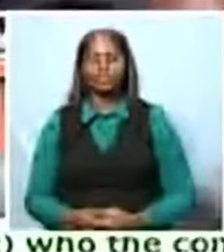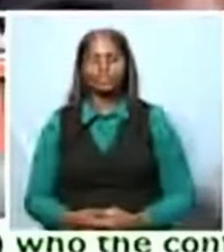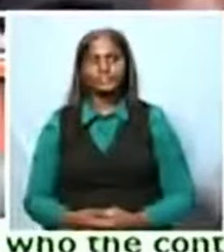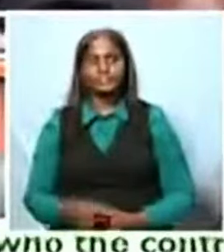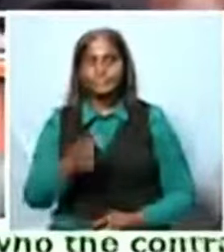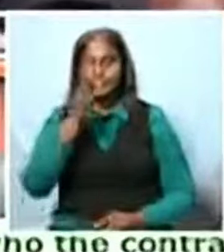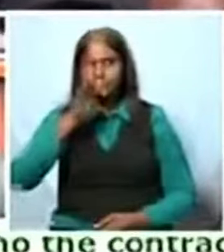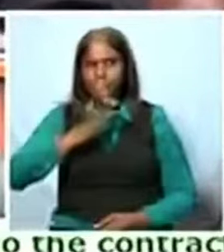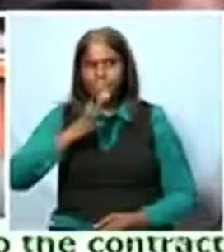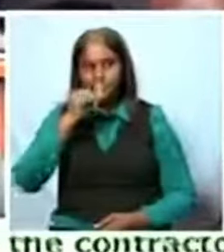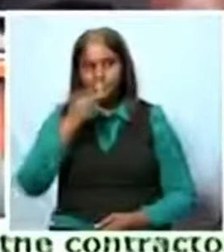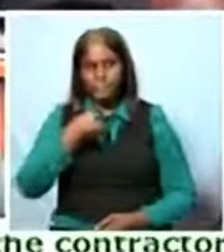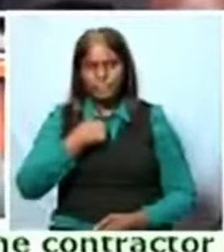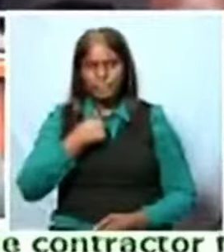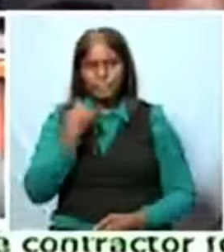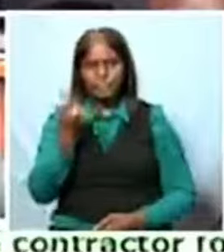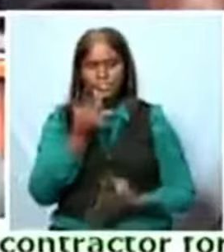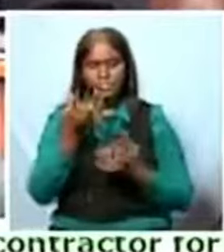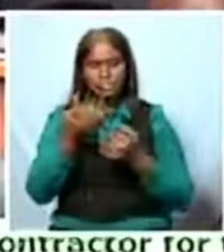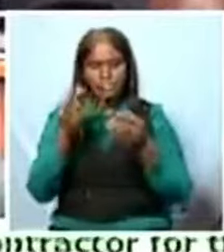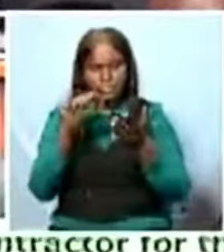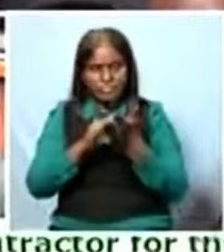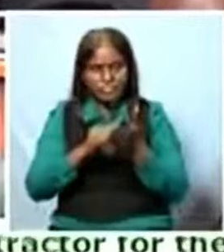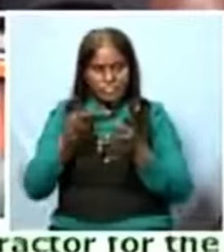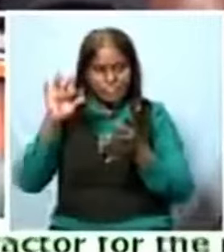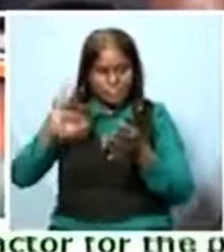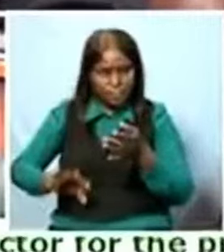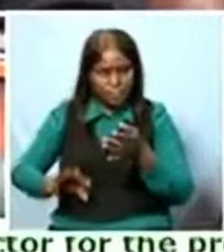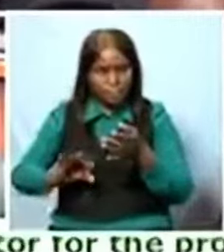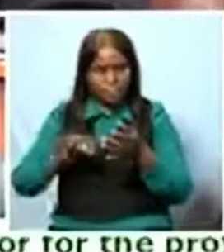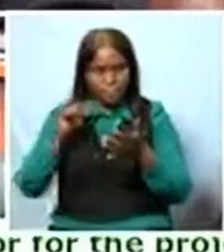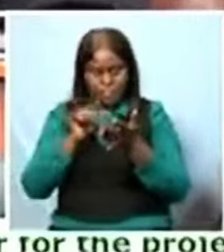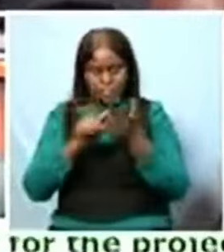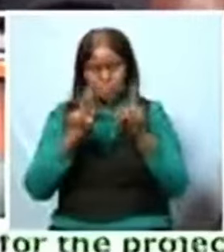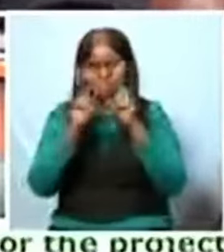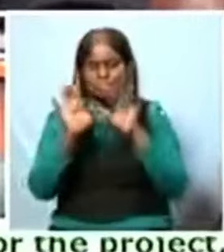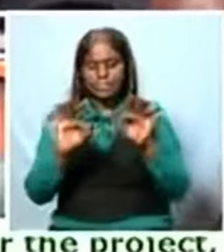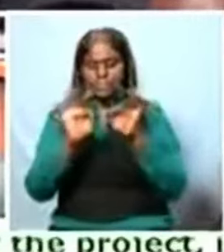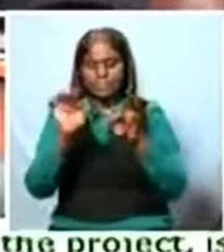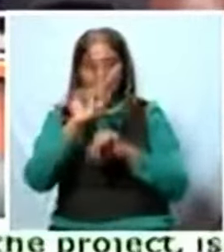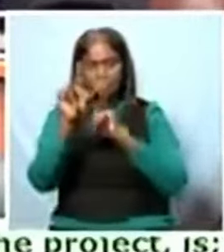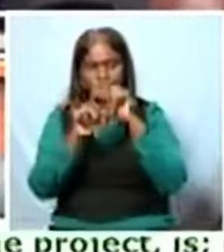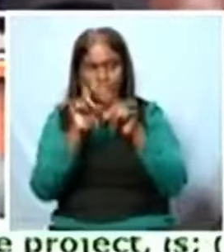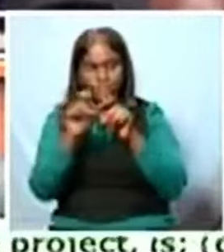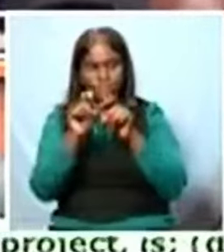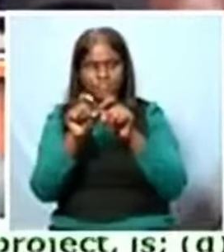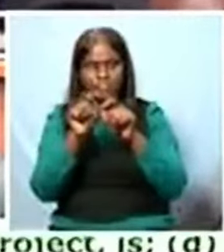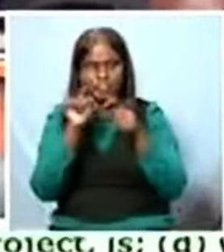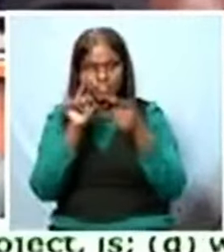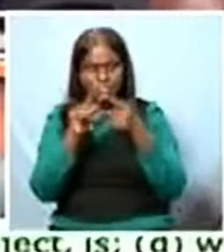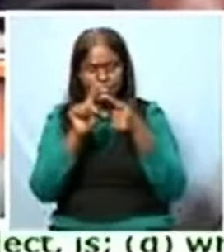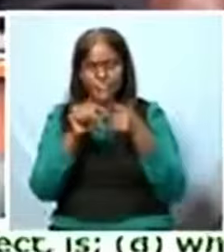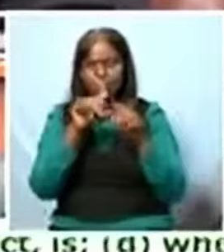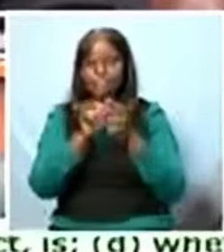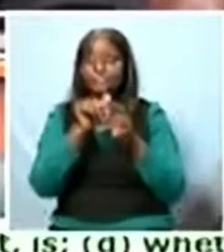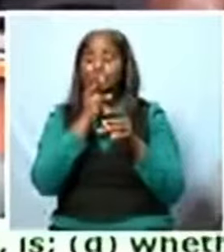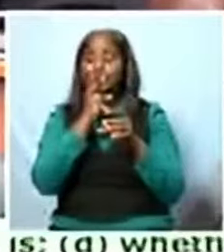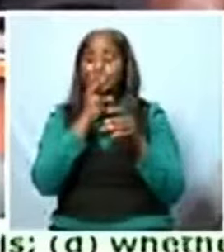Madam Speaker, I want to take advantage of this very important question on the pipes and on the water